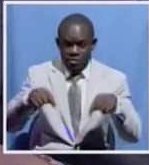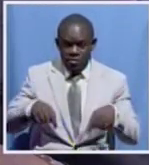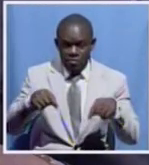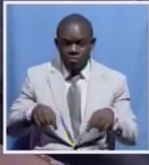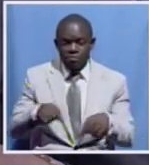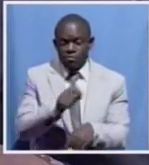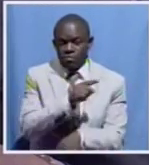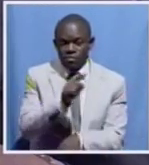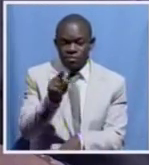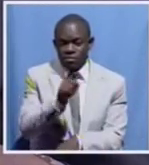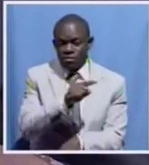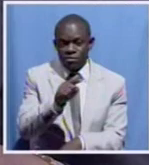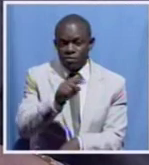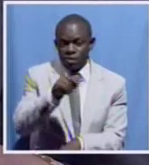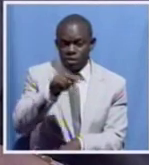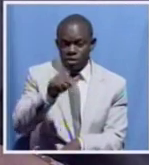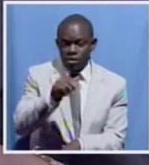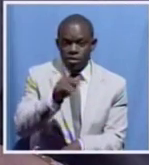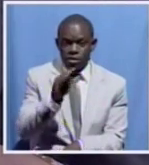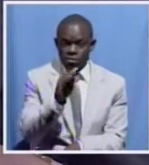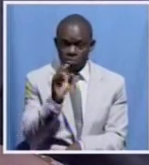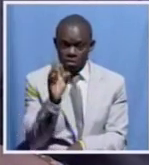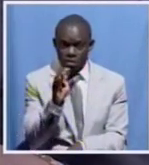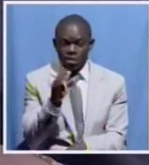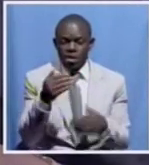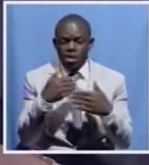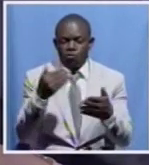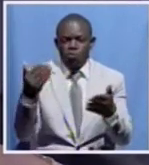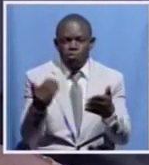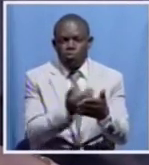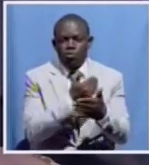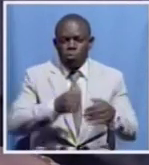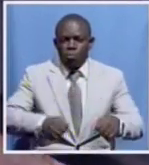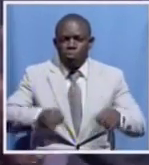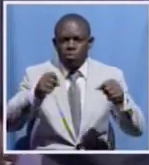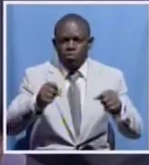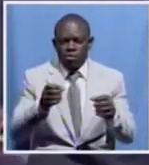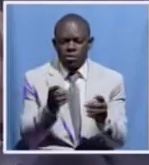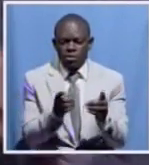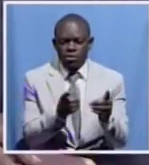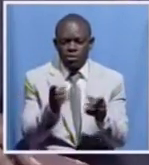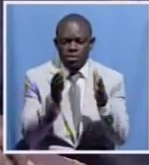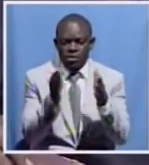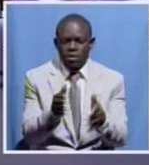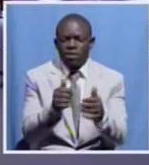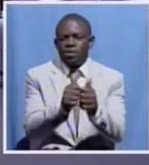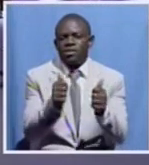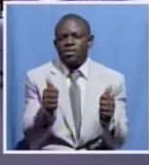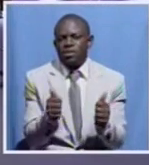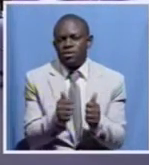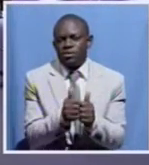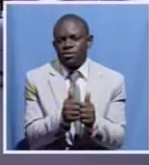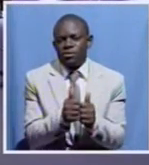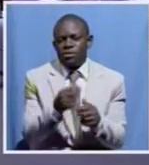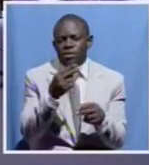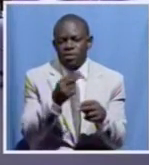National Broadcasting Corporation. Mr. Malolela is the new Director General, and I would like to humbly congratulate